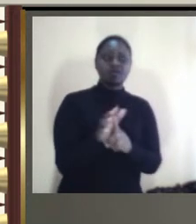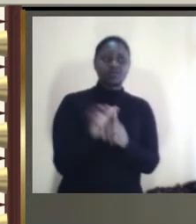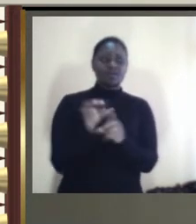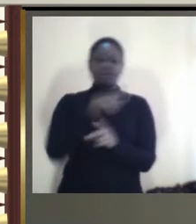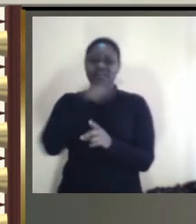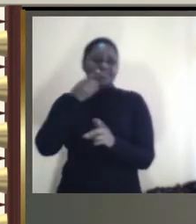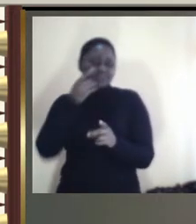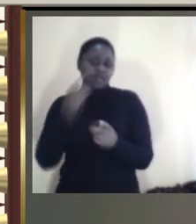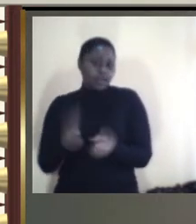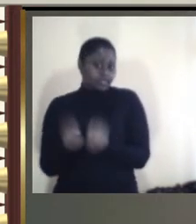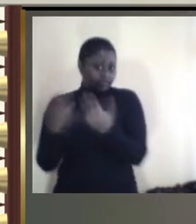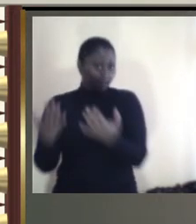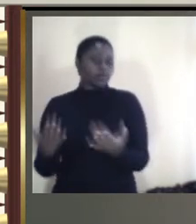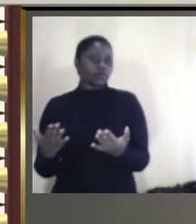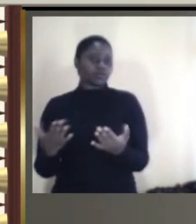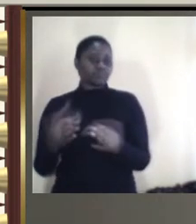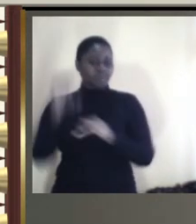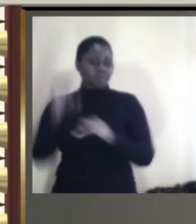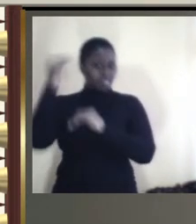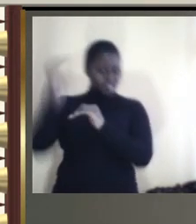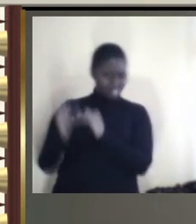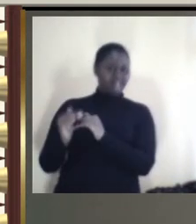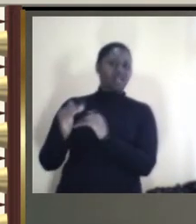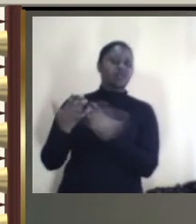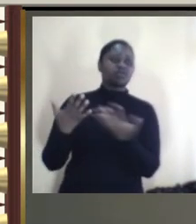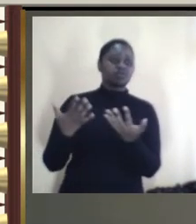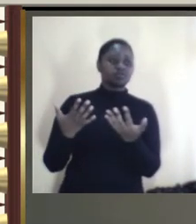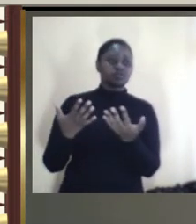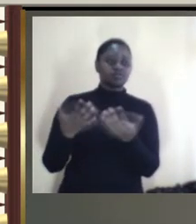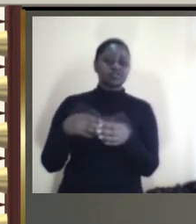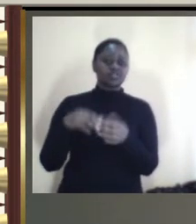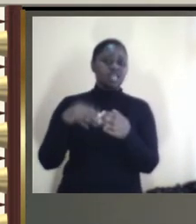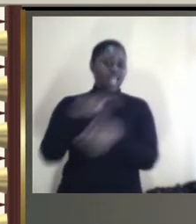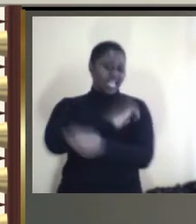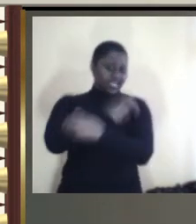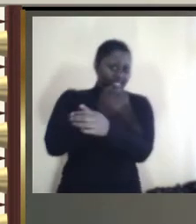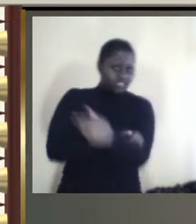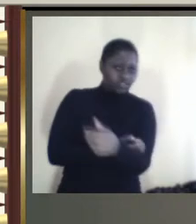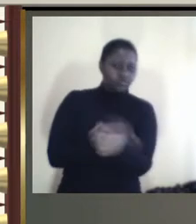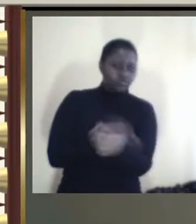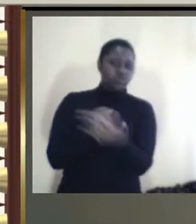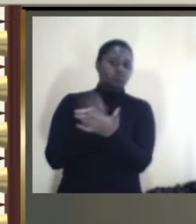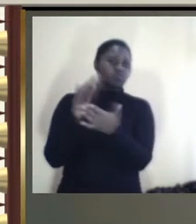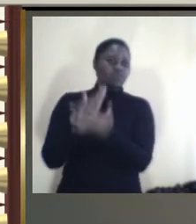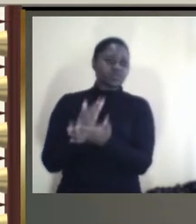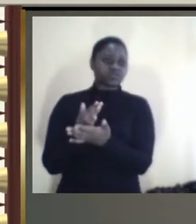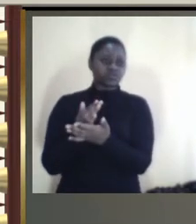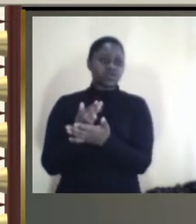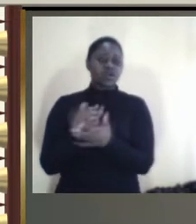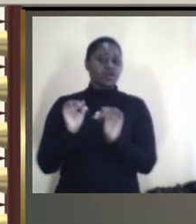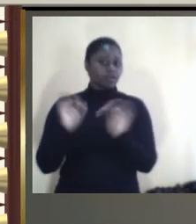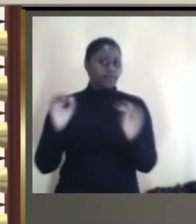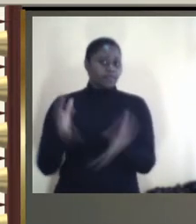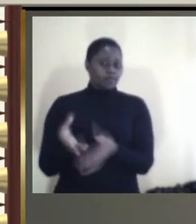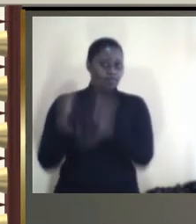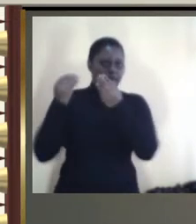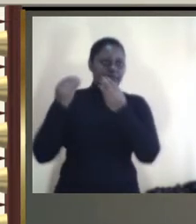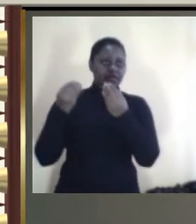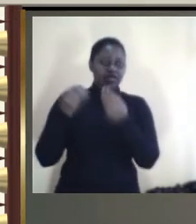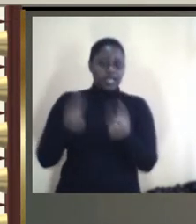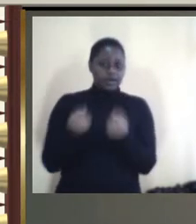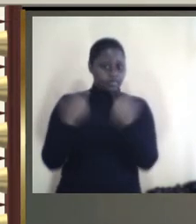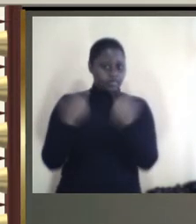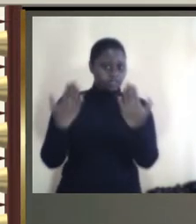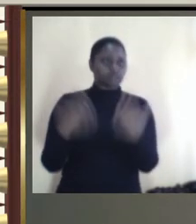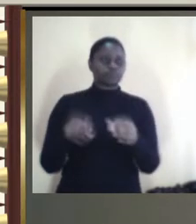power supply, as it uses rain harvesting and solar energy in order to ensure consistent availability of products and supply